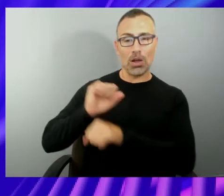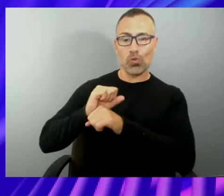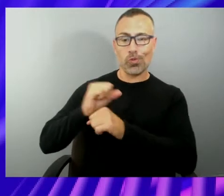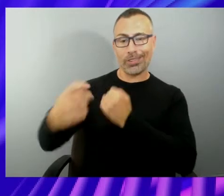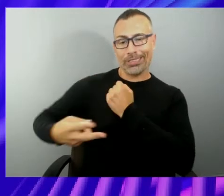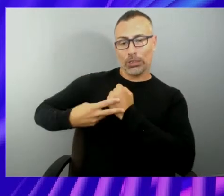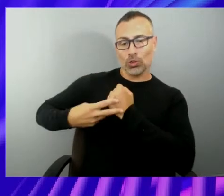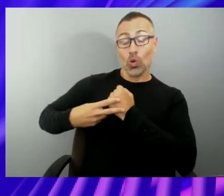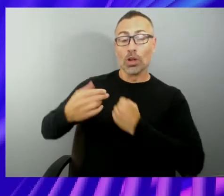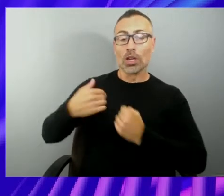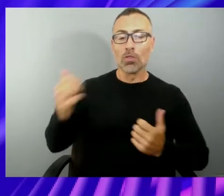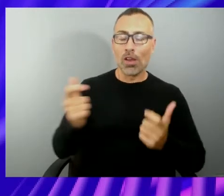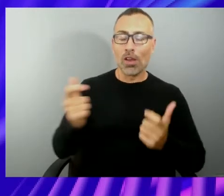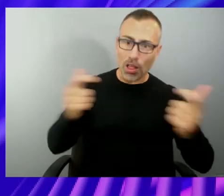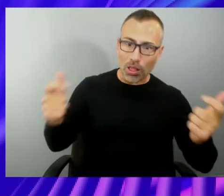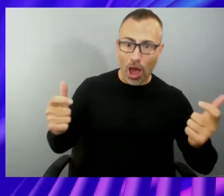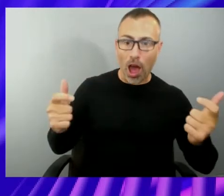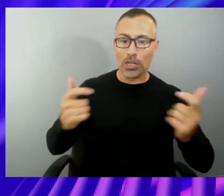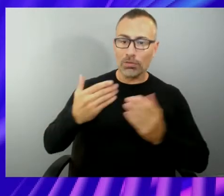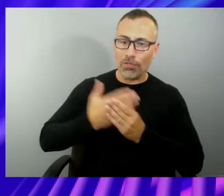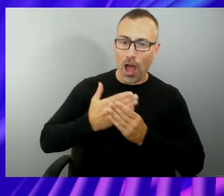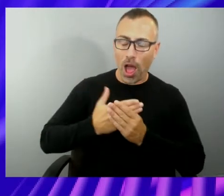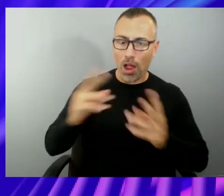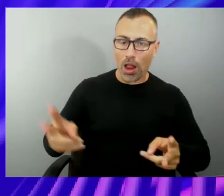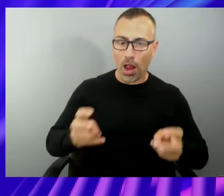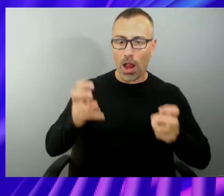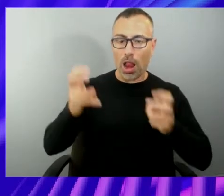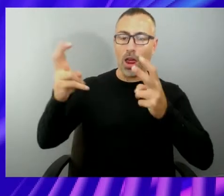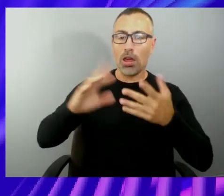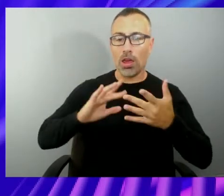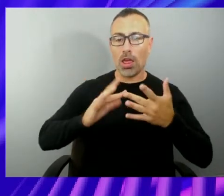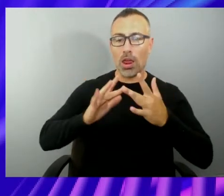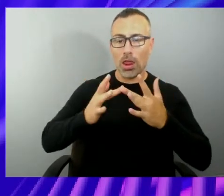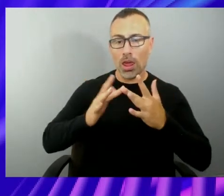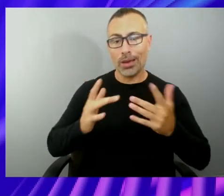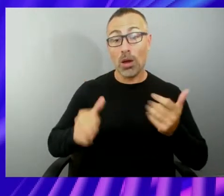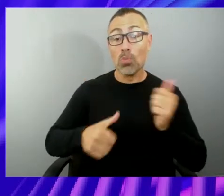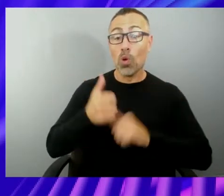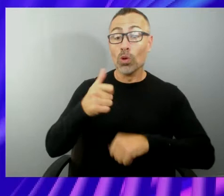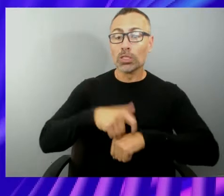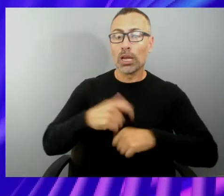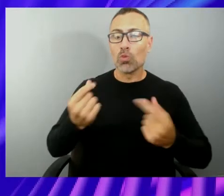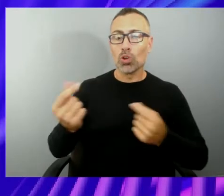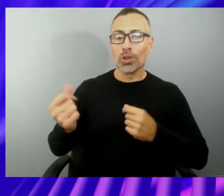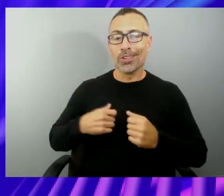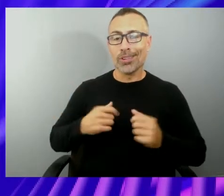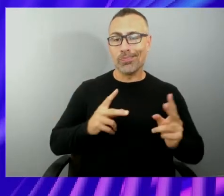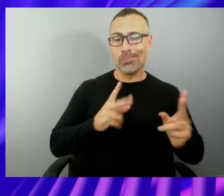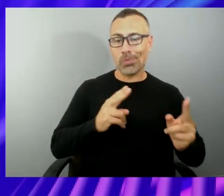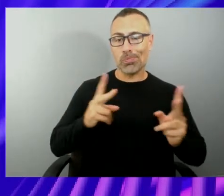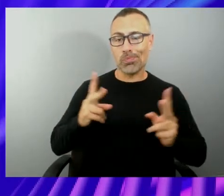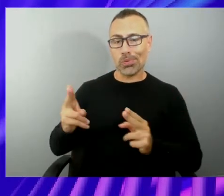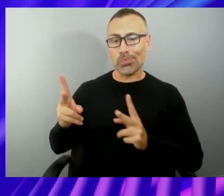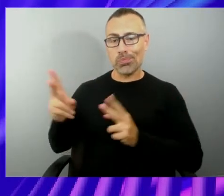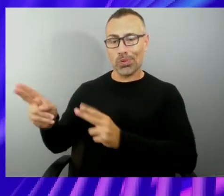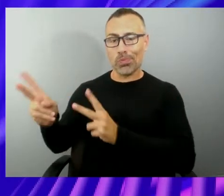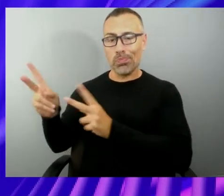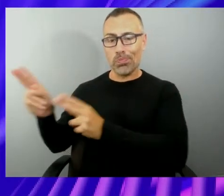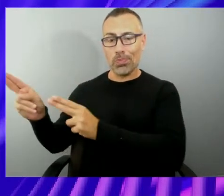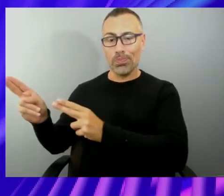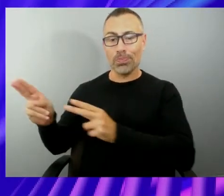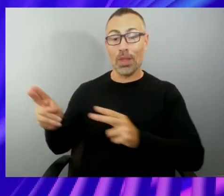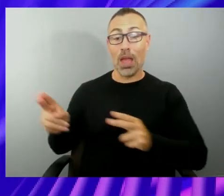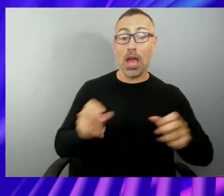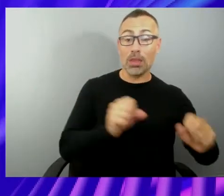file over the internet, right, you typically cut that file into pieces and use what's called a multi-part upload, right? And it's